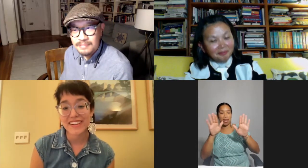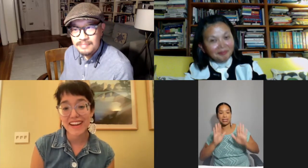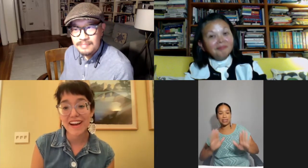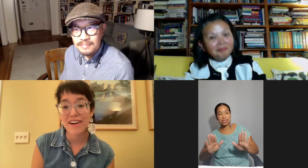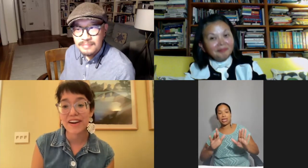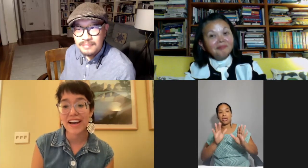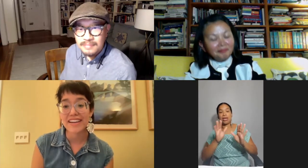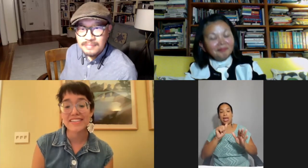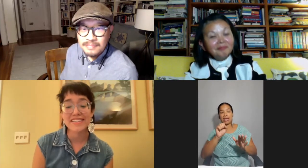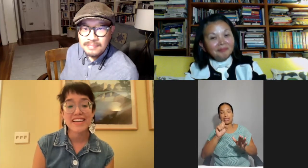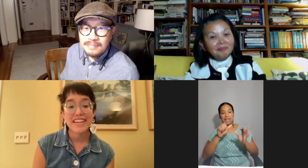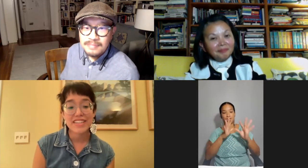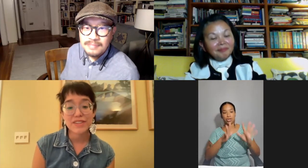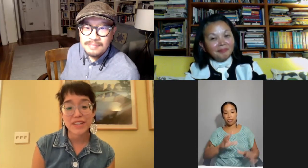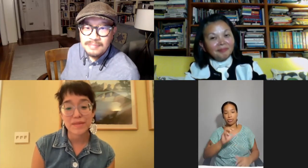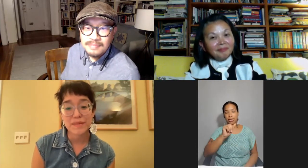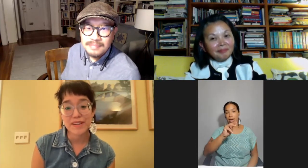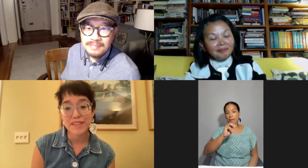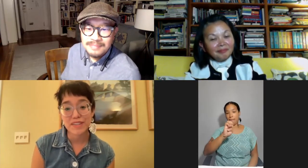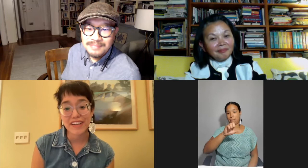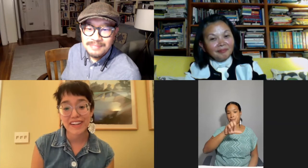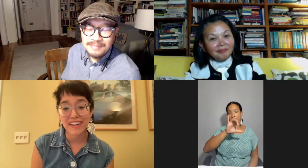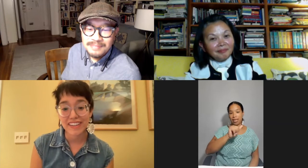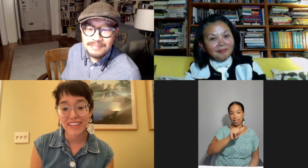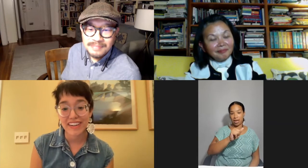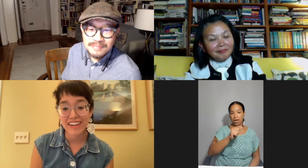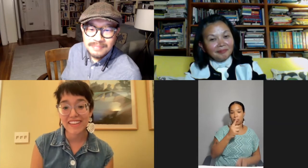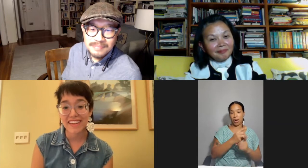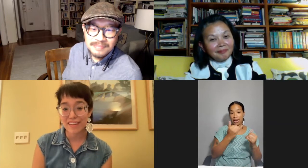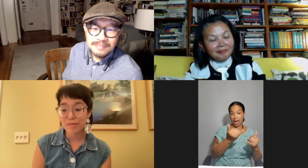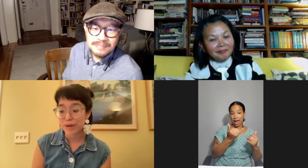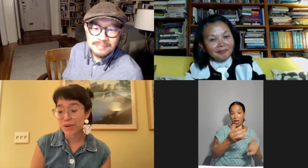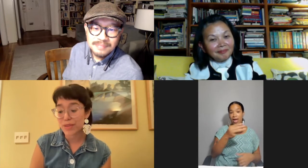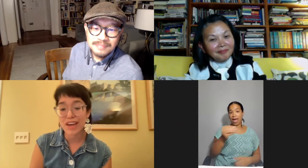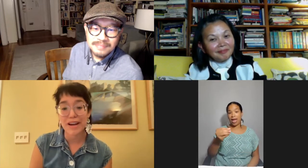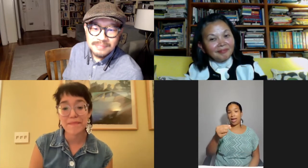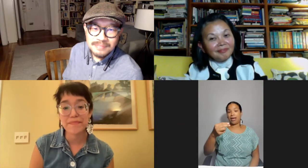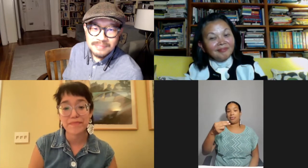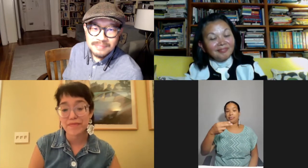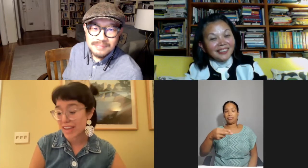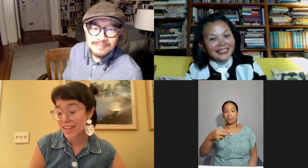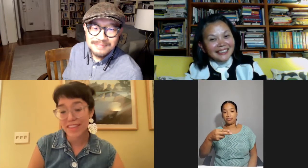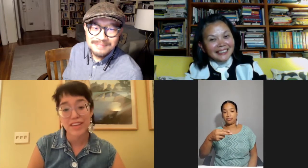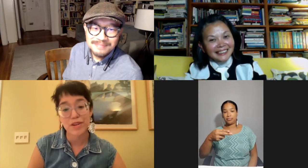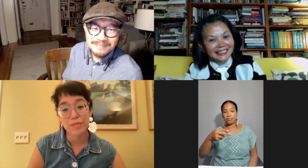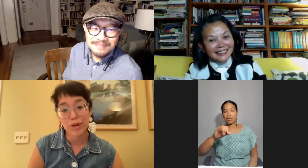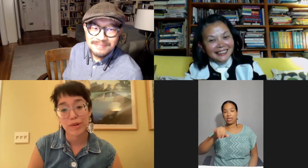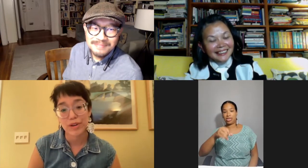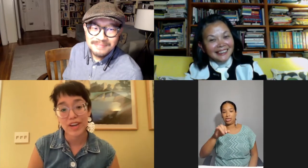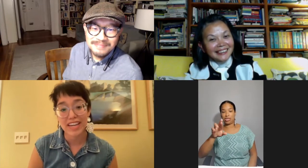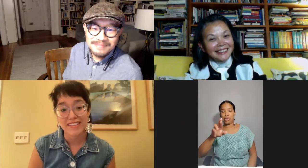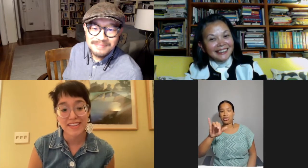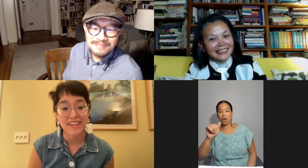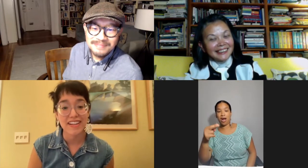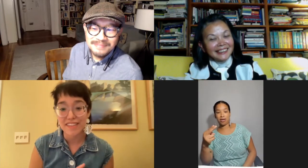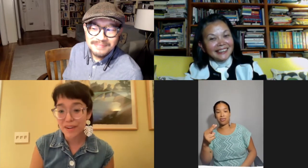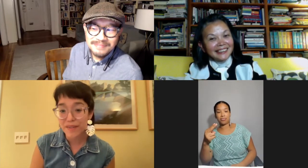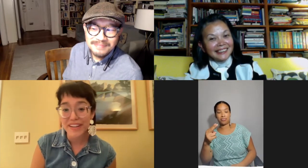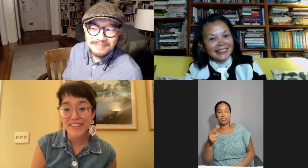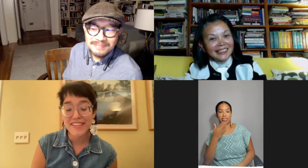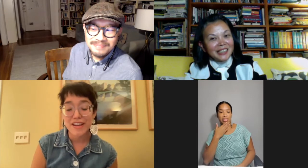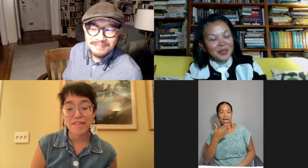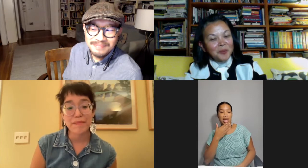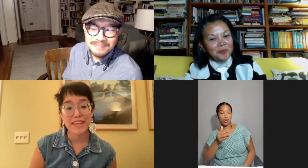on screen now, and Idra, who was on screen earlier. Thank you both. And thank you to Pro Bono ASL,